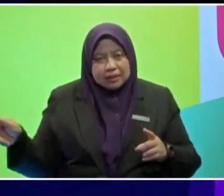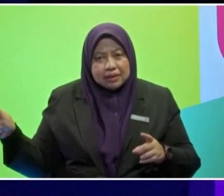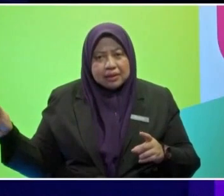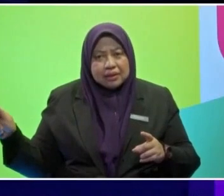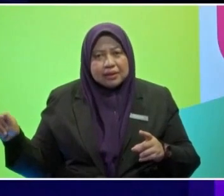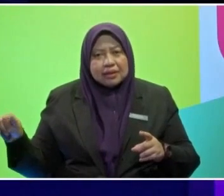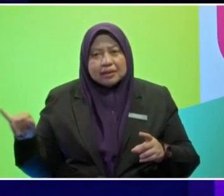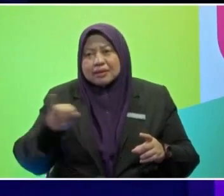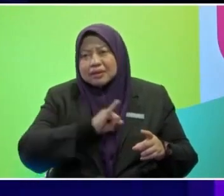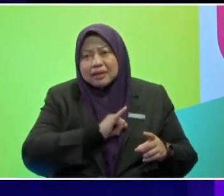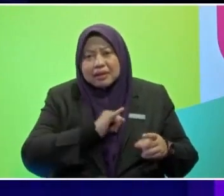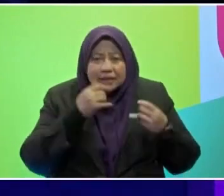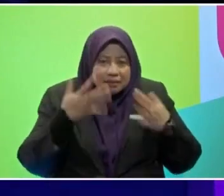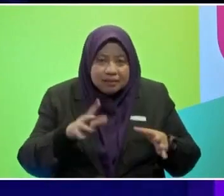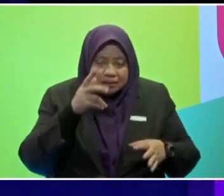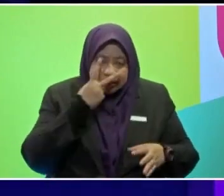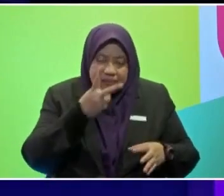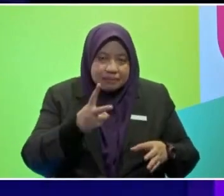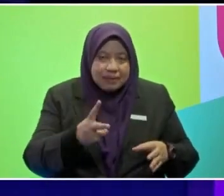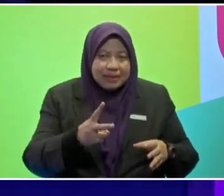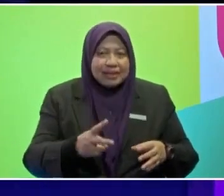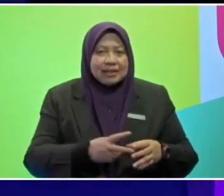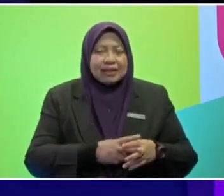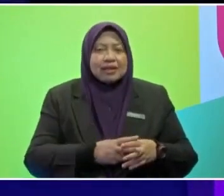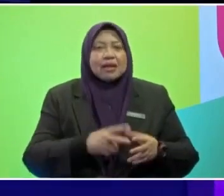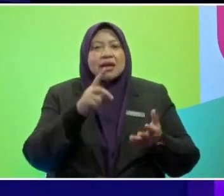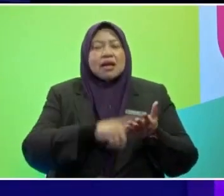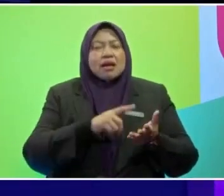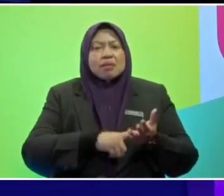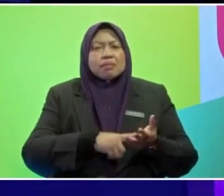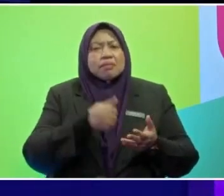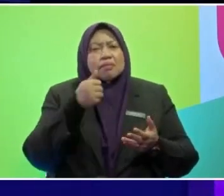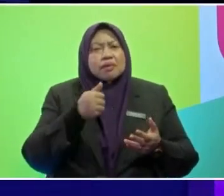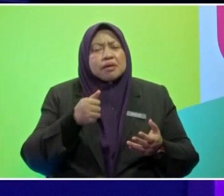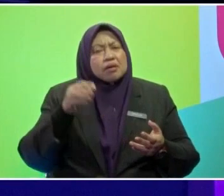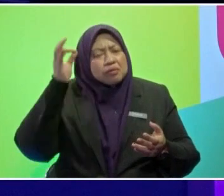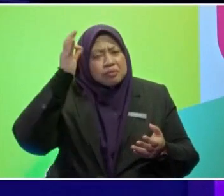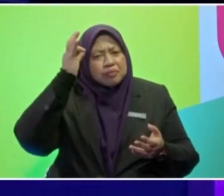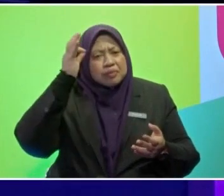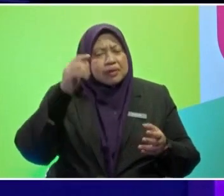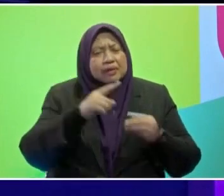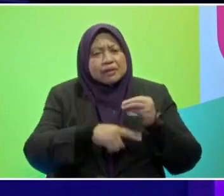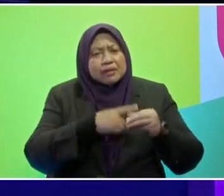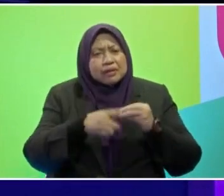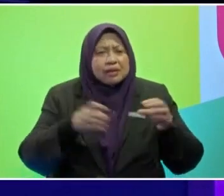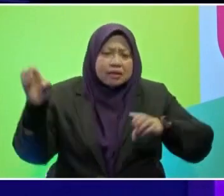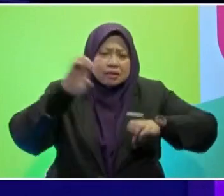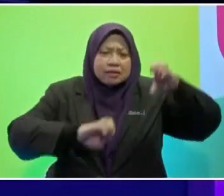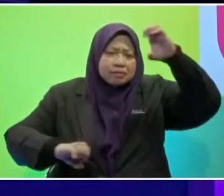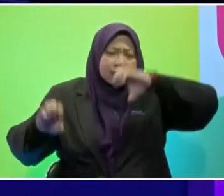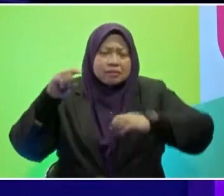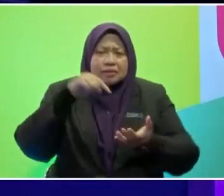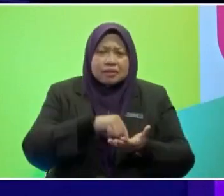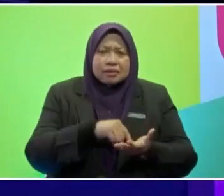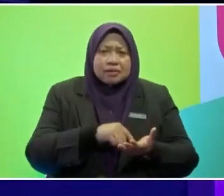Mr. Quek, I see something. Yes. What do you think what do you think this experiment is trying to tell us? It tells us that